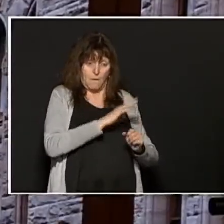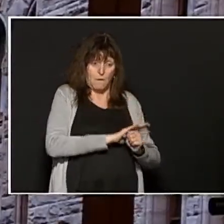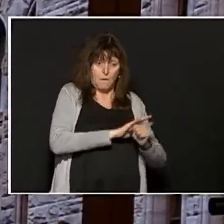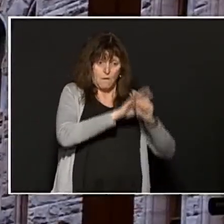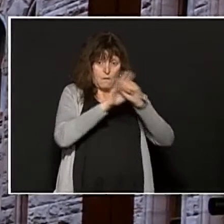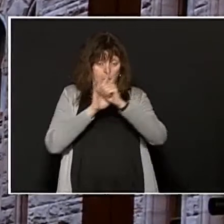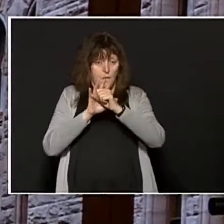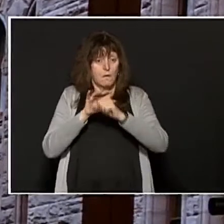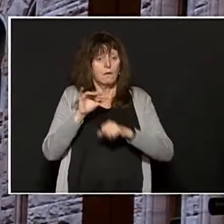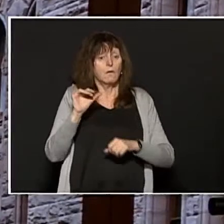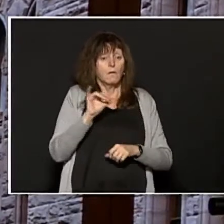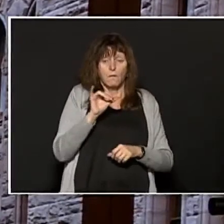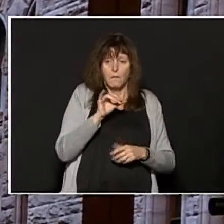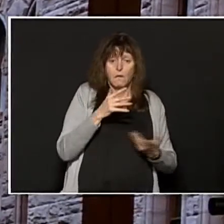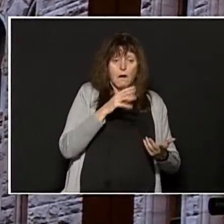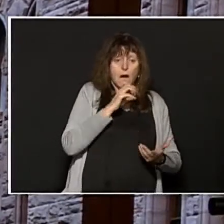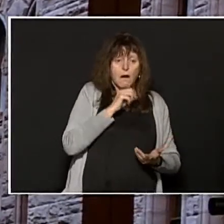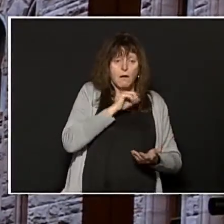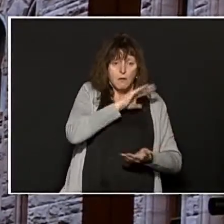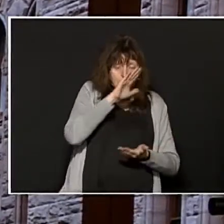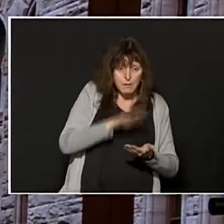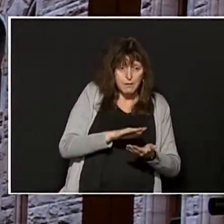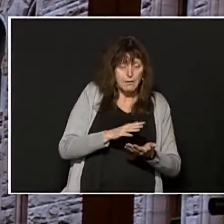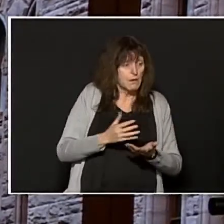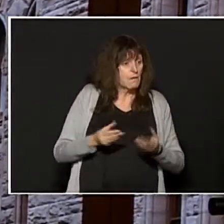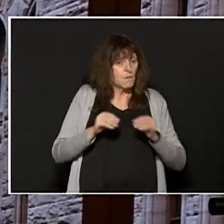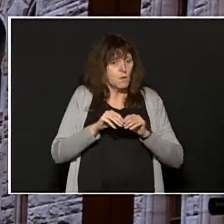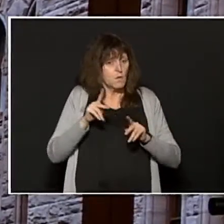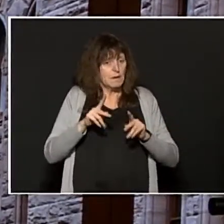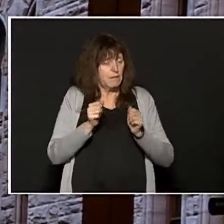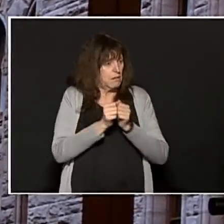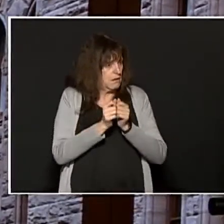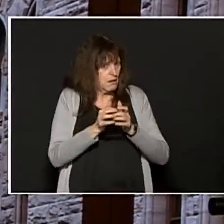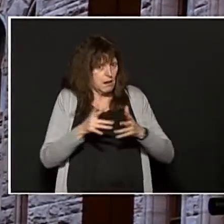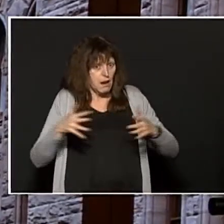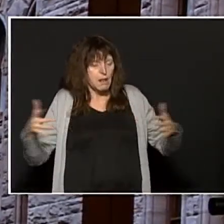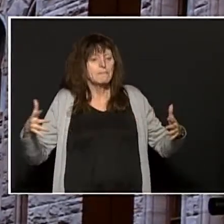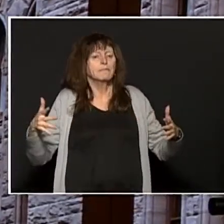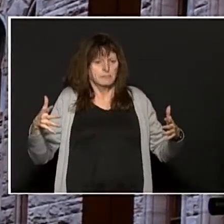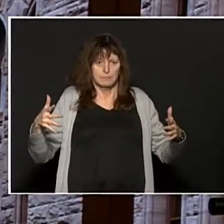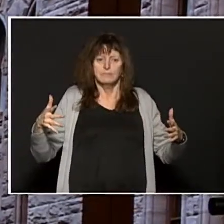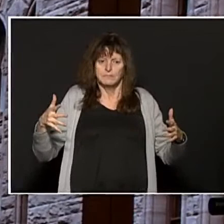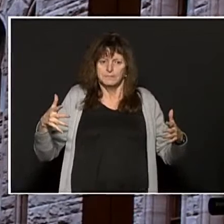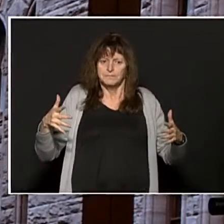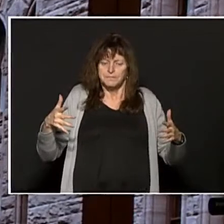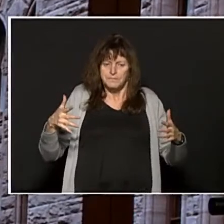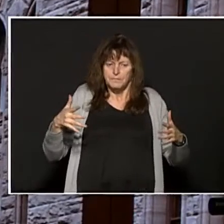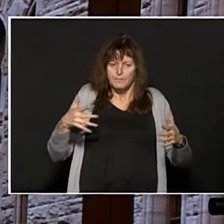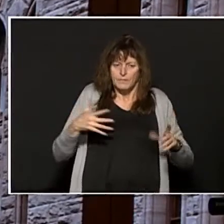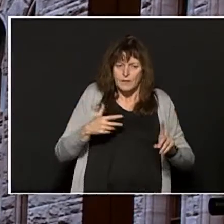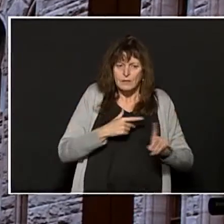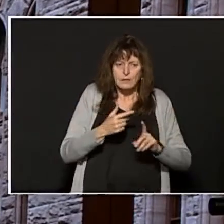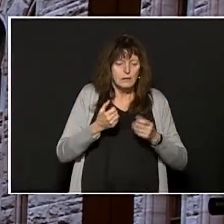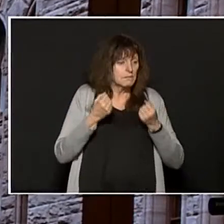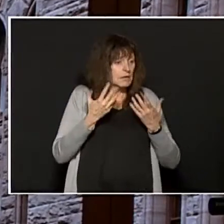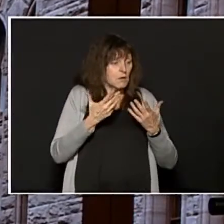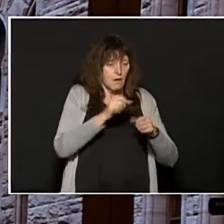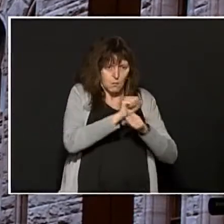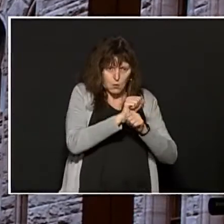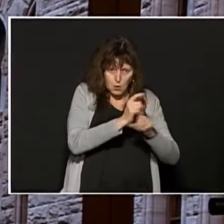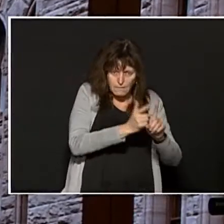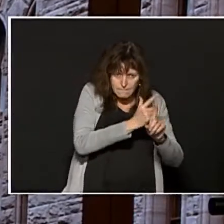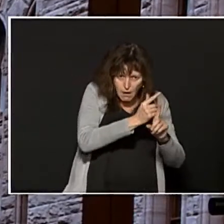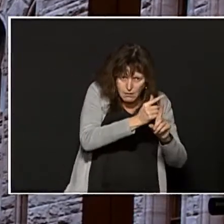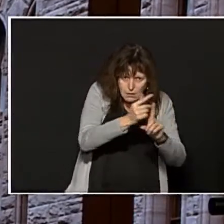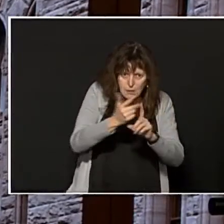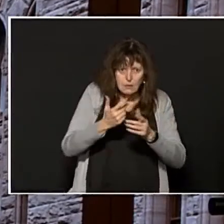using lots of different methods to get to those. Mobile clinics, workplace vaccinations, trying to make other